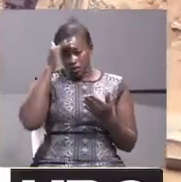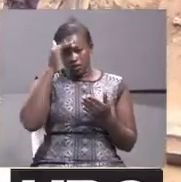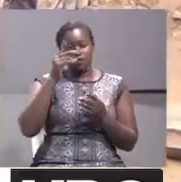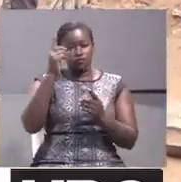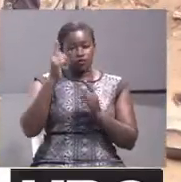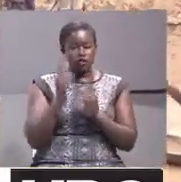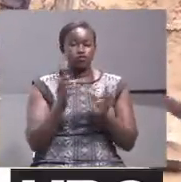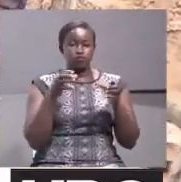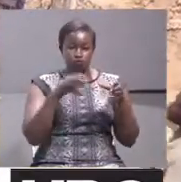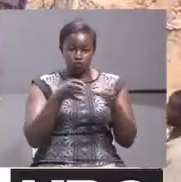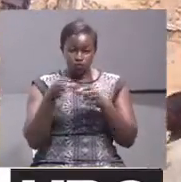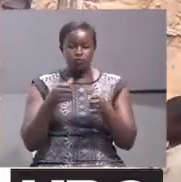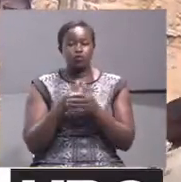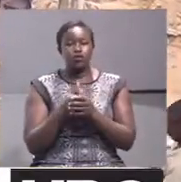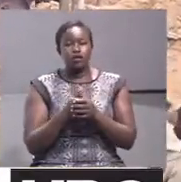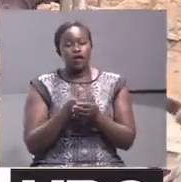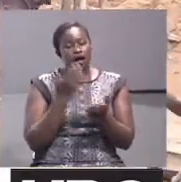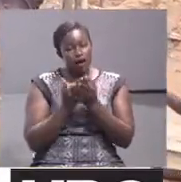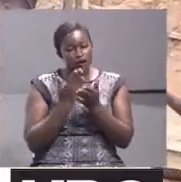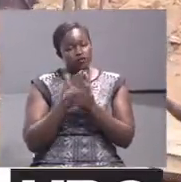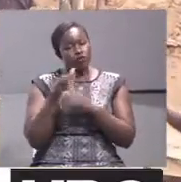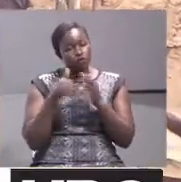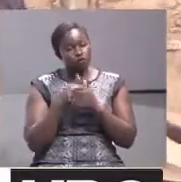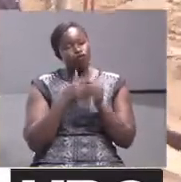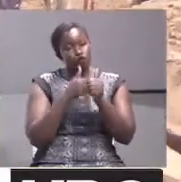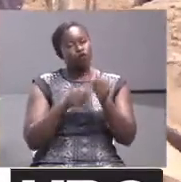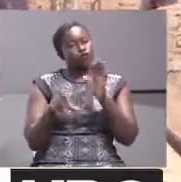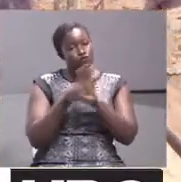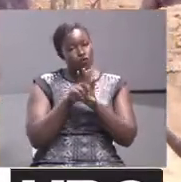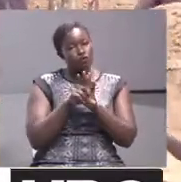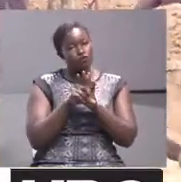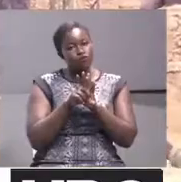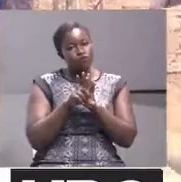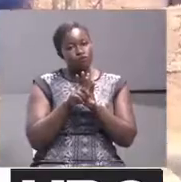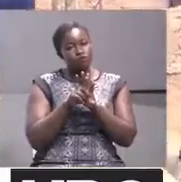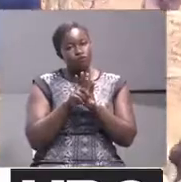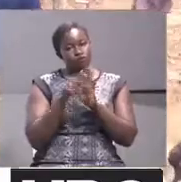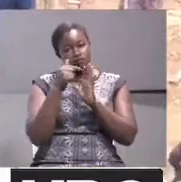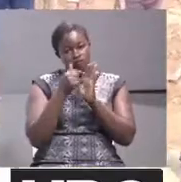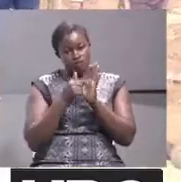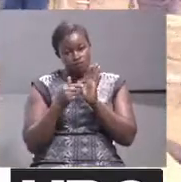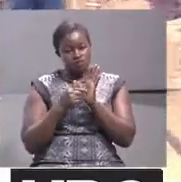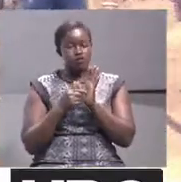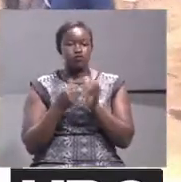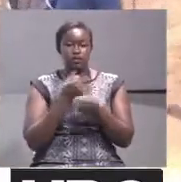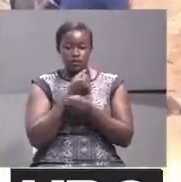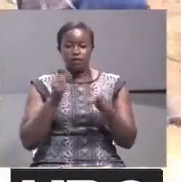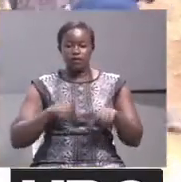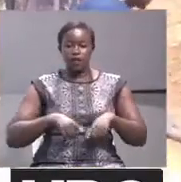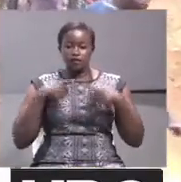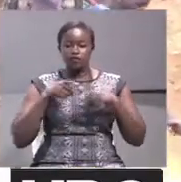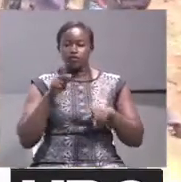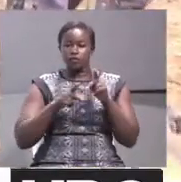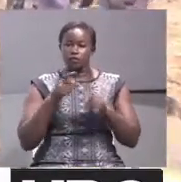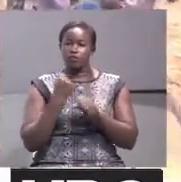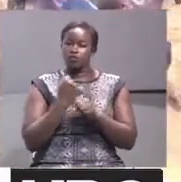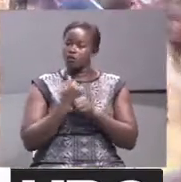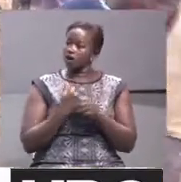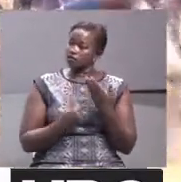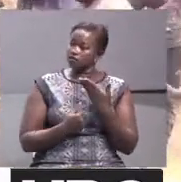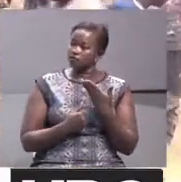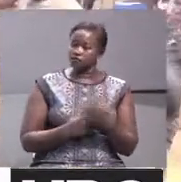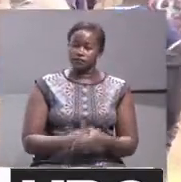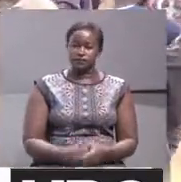reinforce existing mining laws and regulations to save the lives of miners. Patricia Nandago and Abdunasil Luwama for